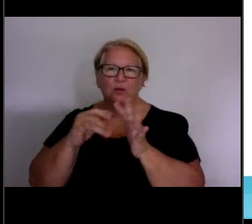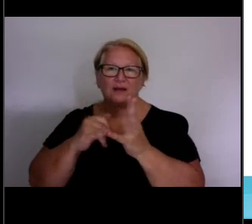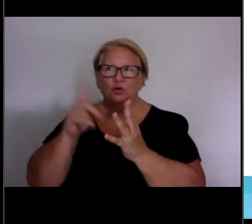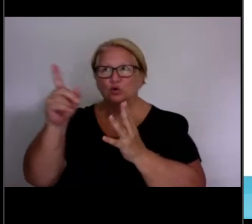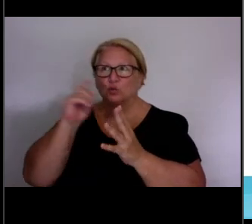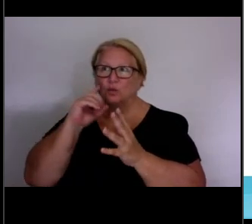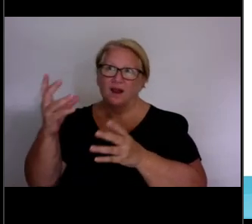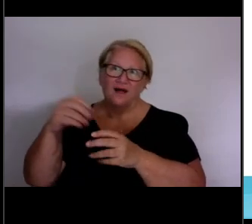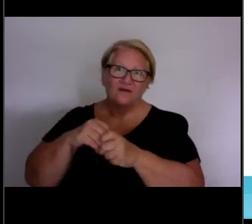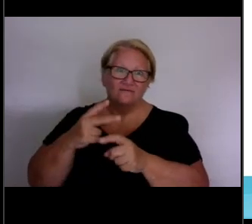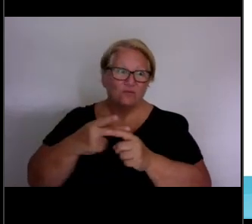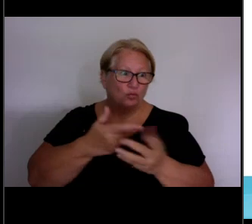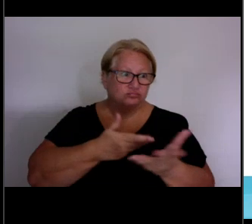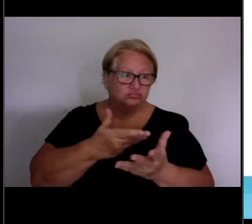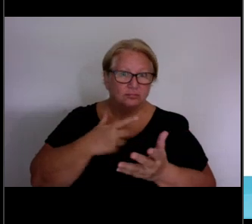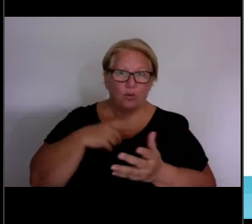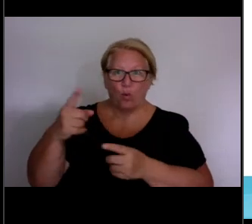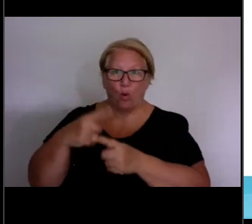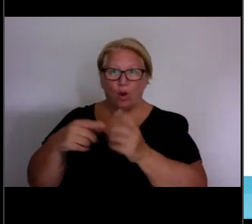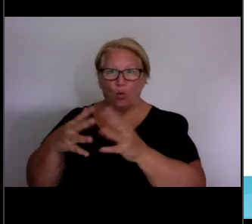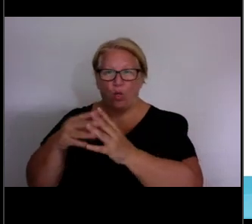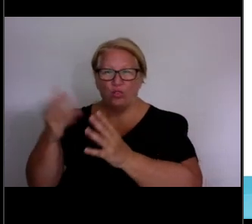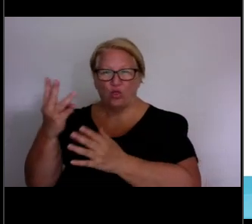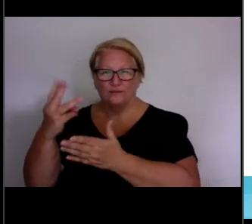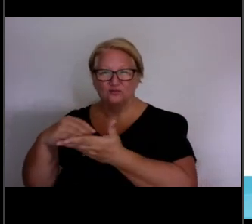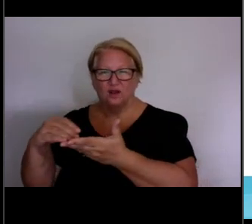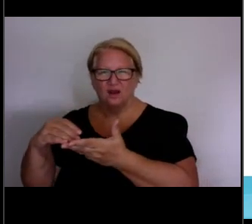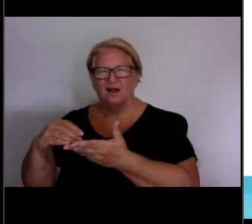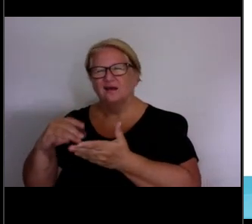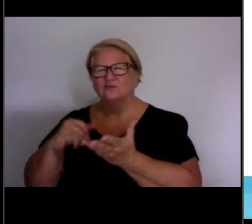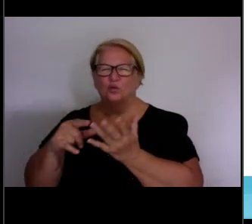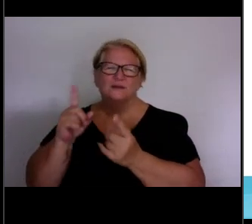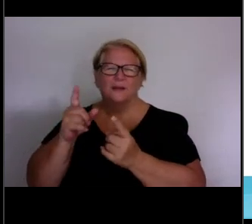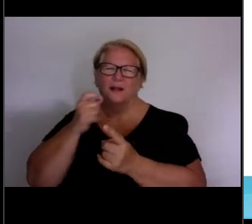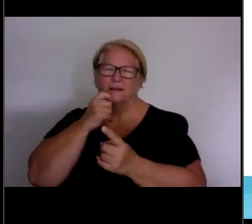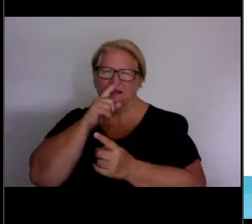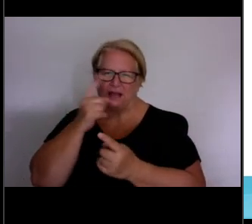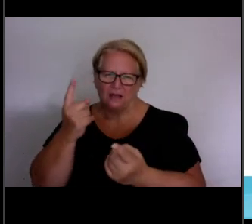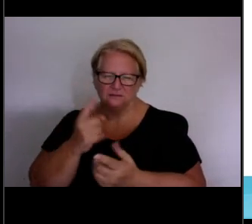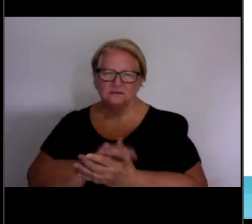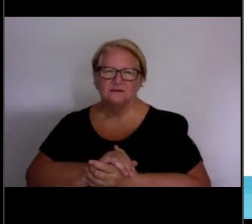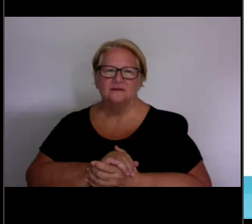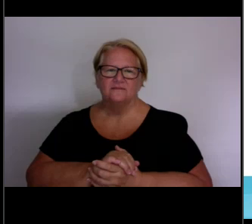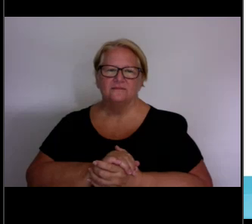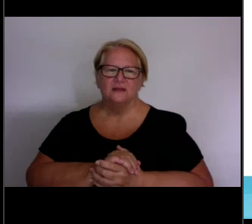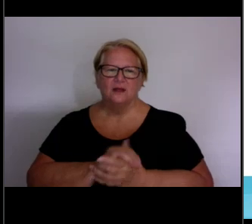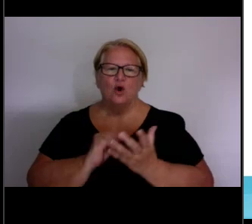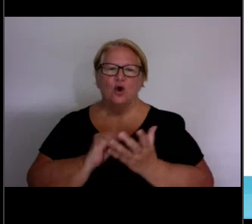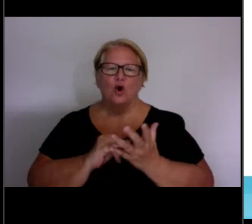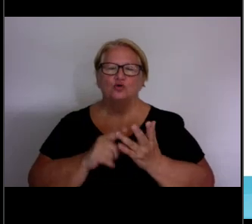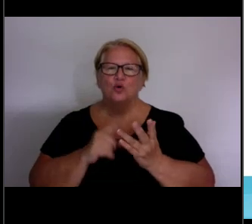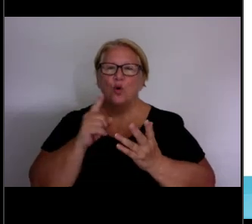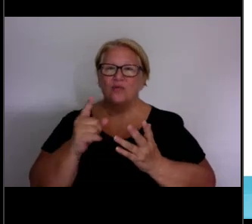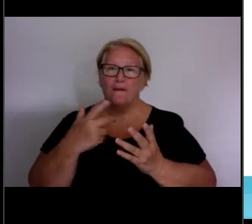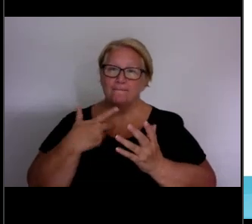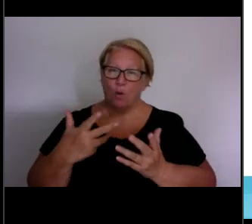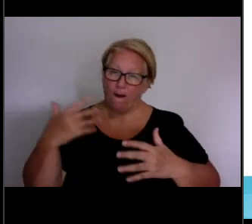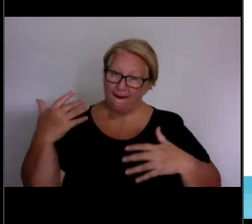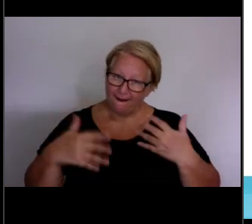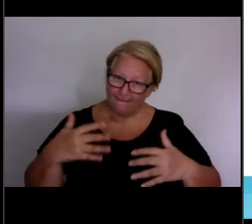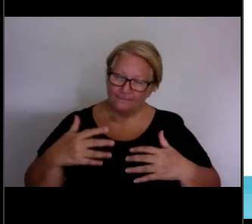outcome. So there is actually some good evidence out there that suggests that the higher the harm, the greater potential there is